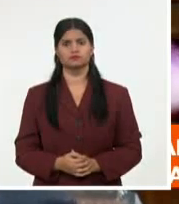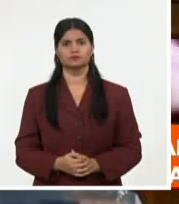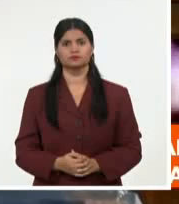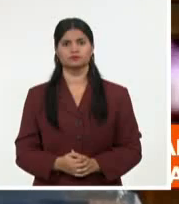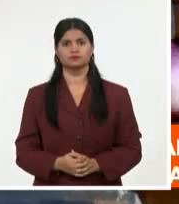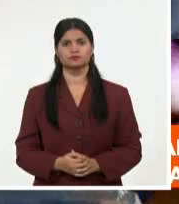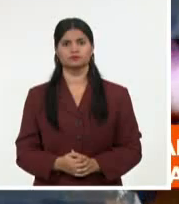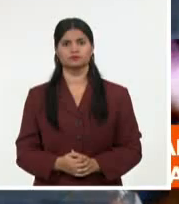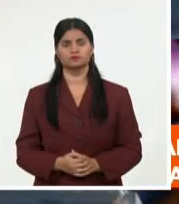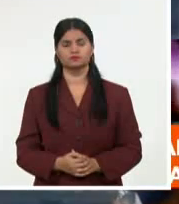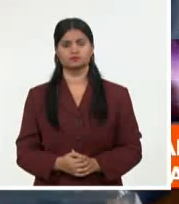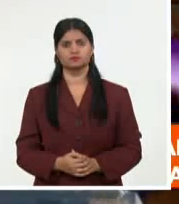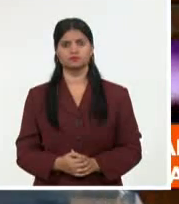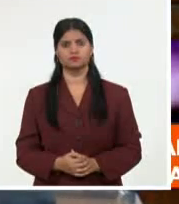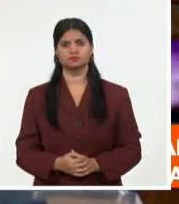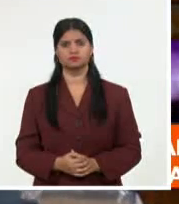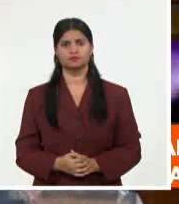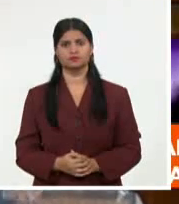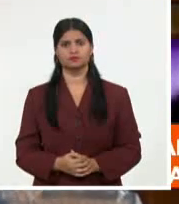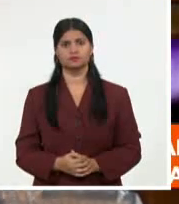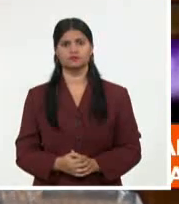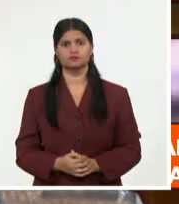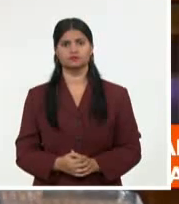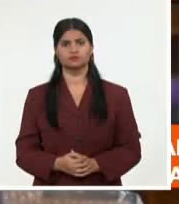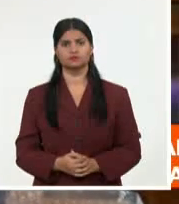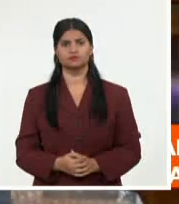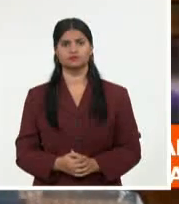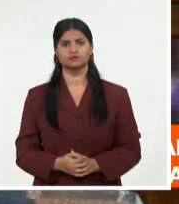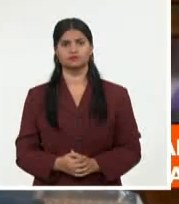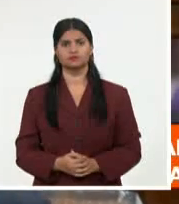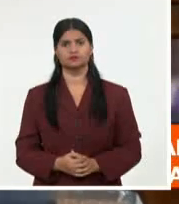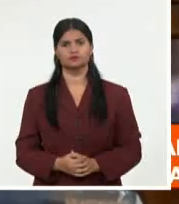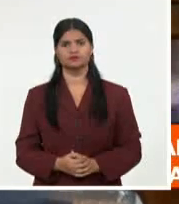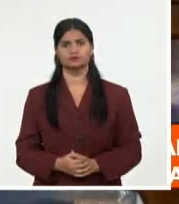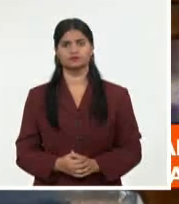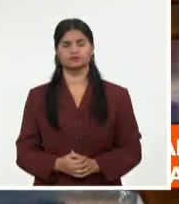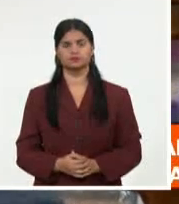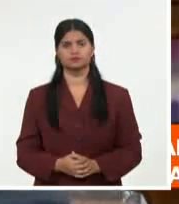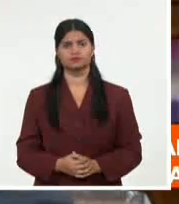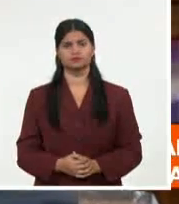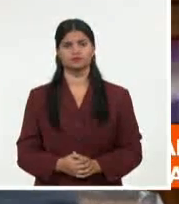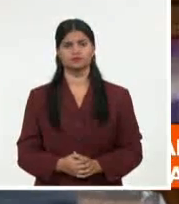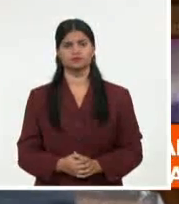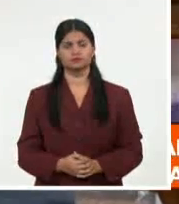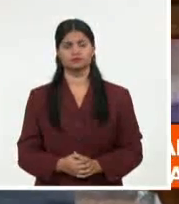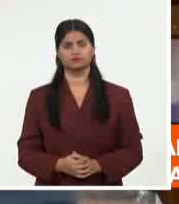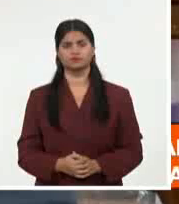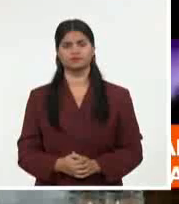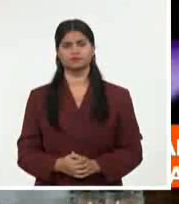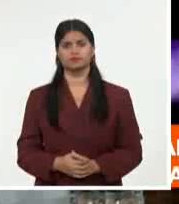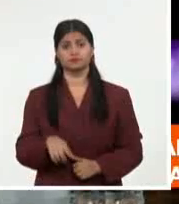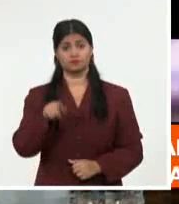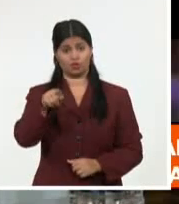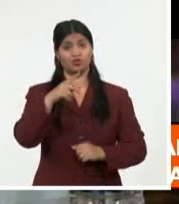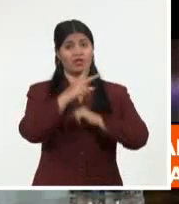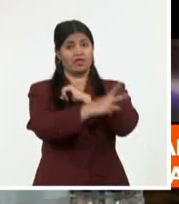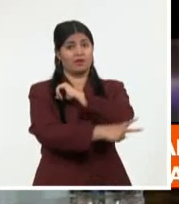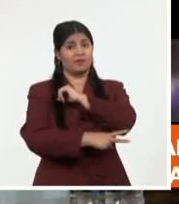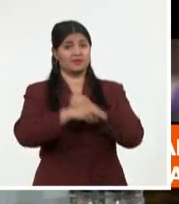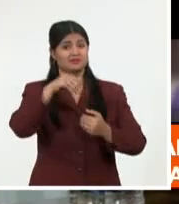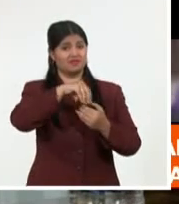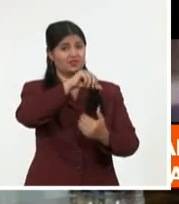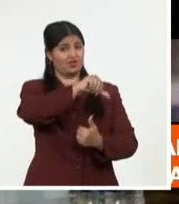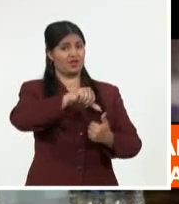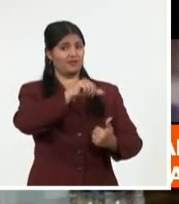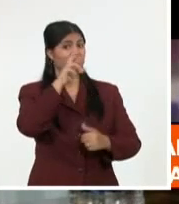support for a resolution that condemns that cruel policy against us. Hermanos caribeños, el 8 de